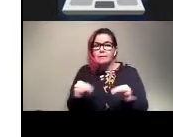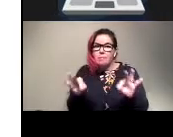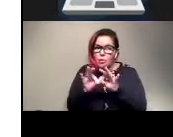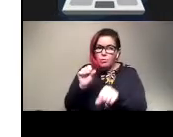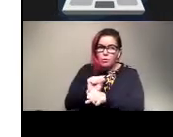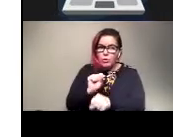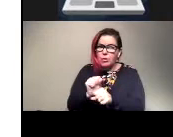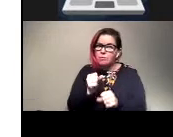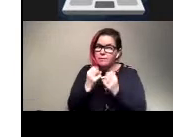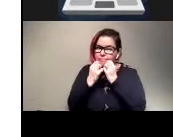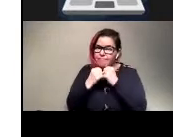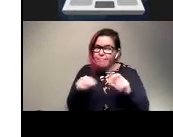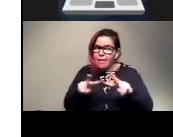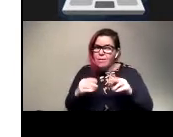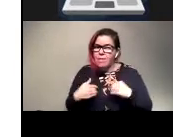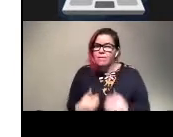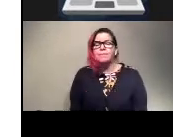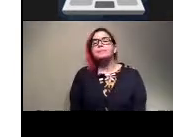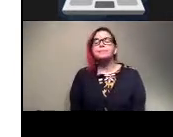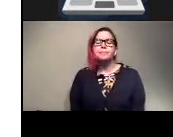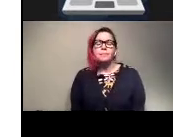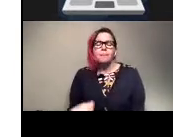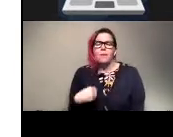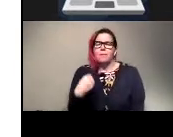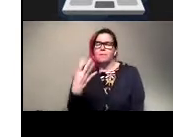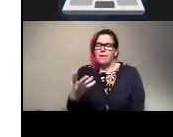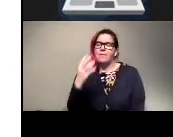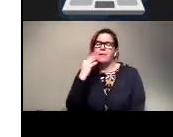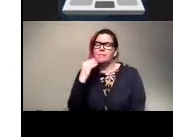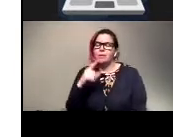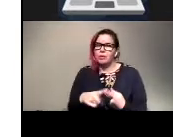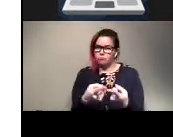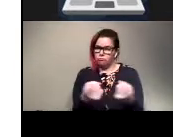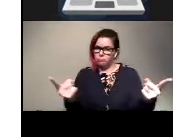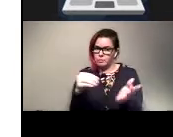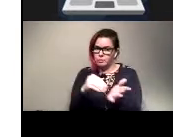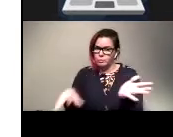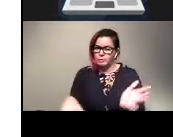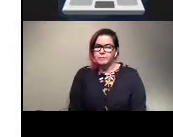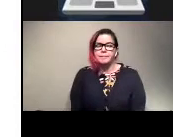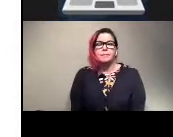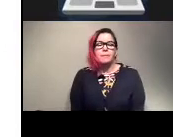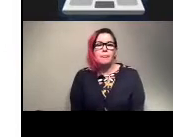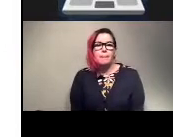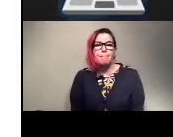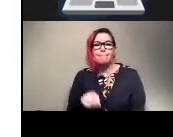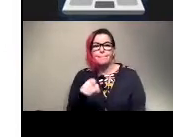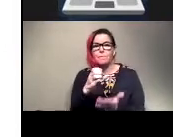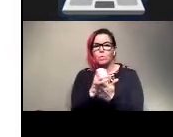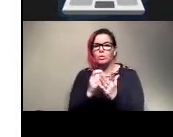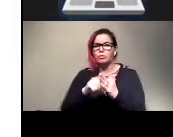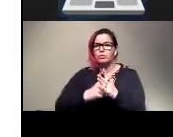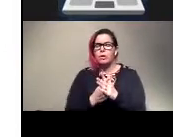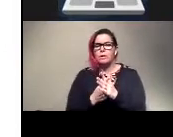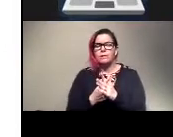value. And we want to give that experience to students. And so this course was started and